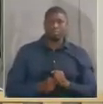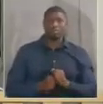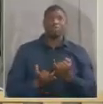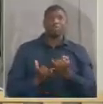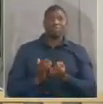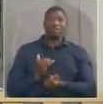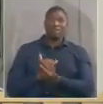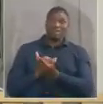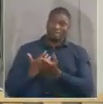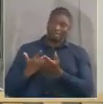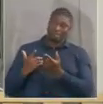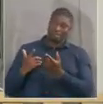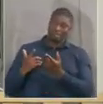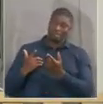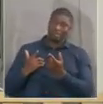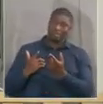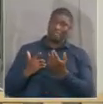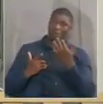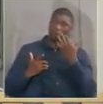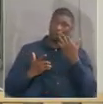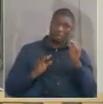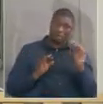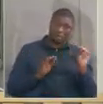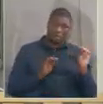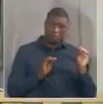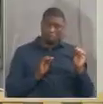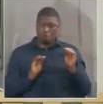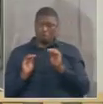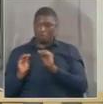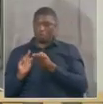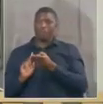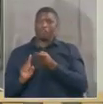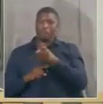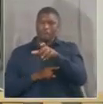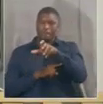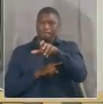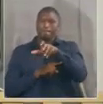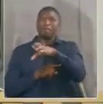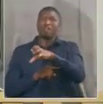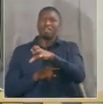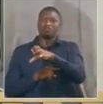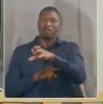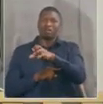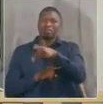movement from the Provincial Task Team to the National